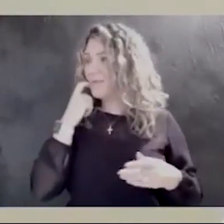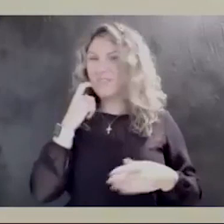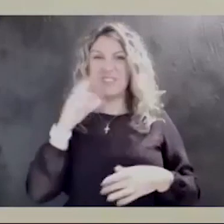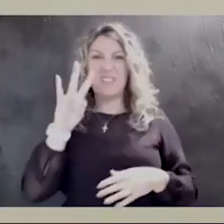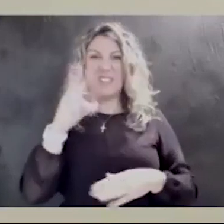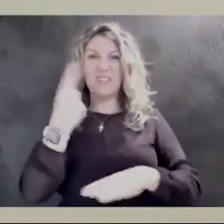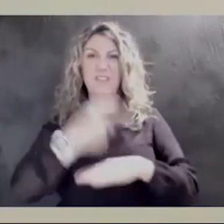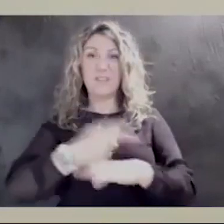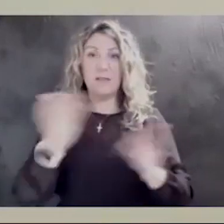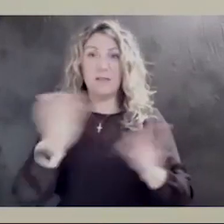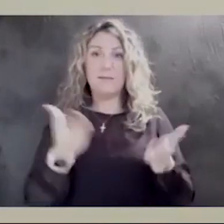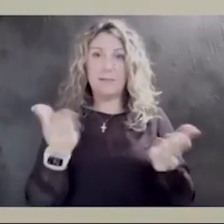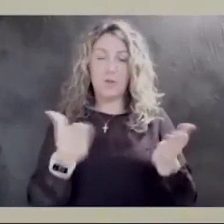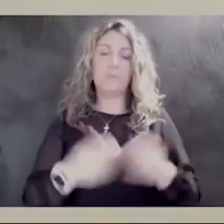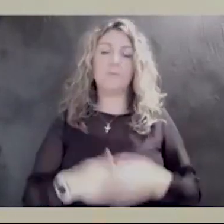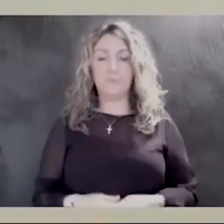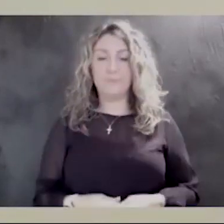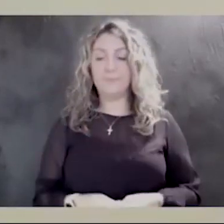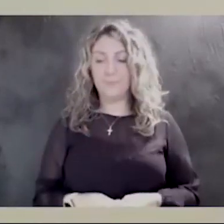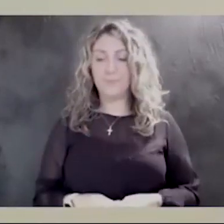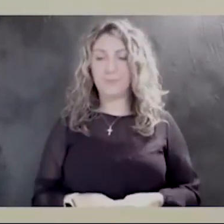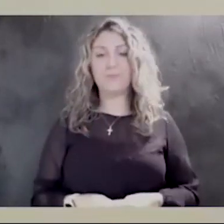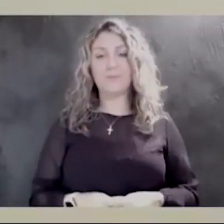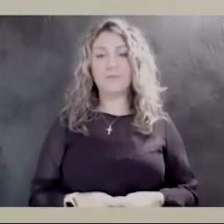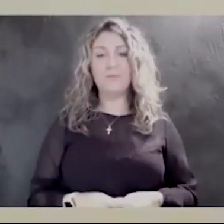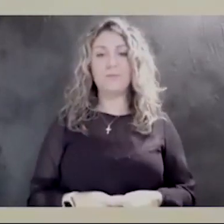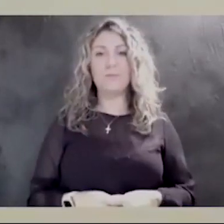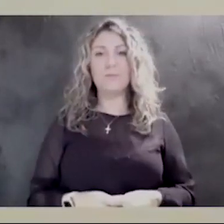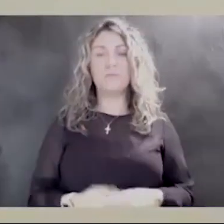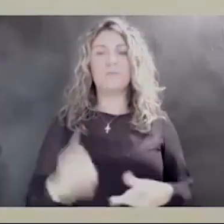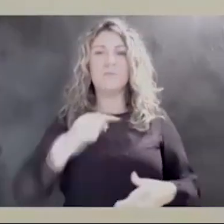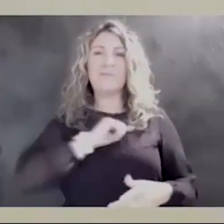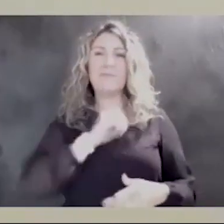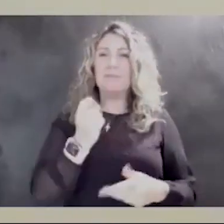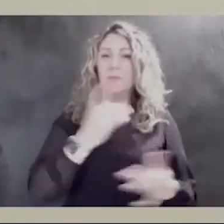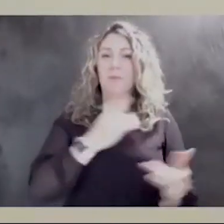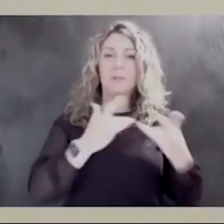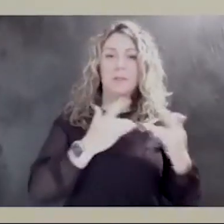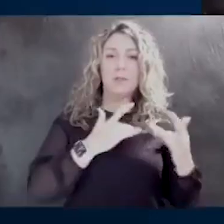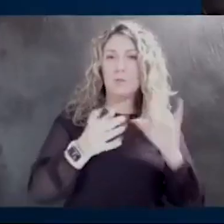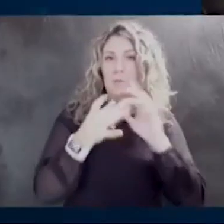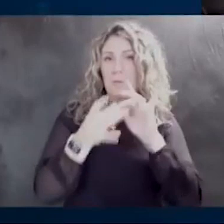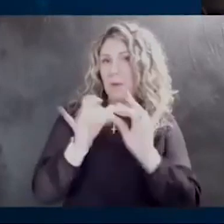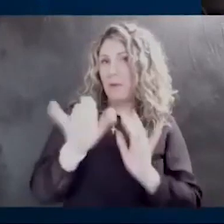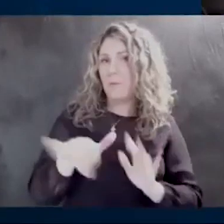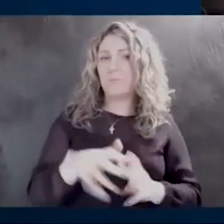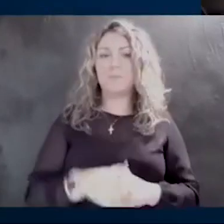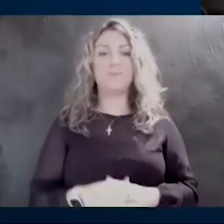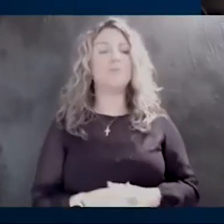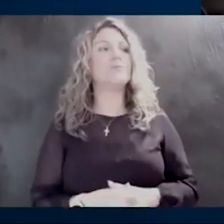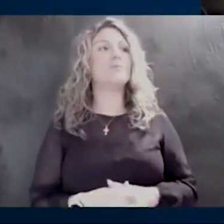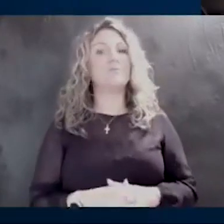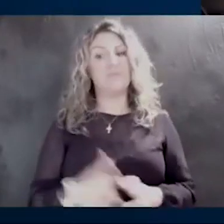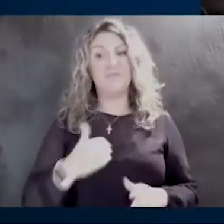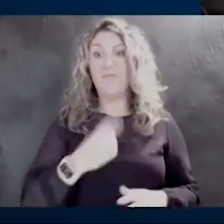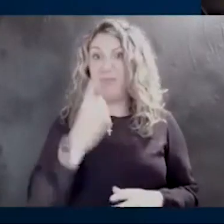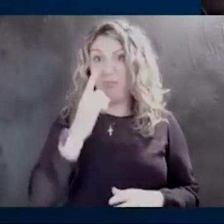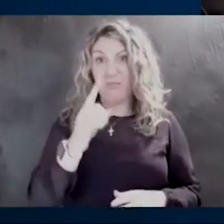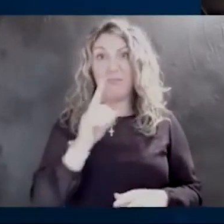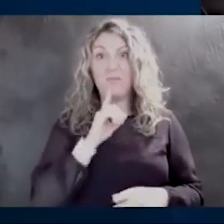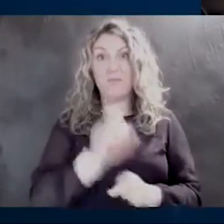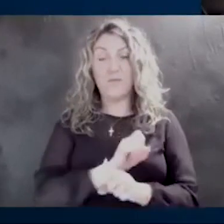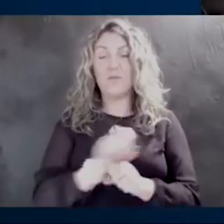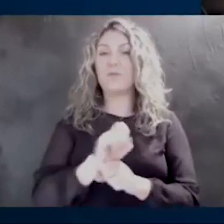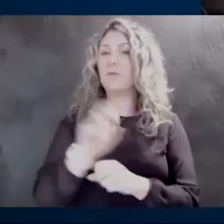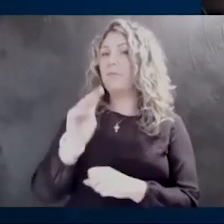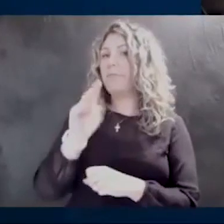days here, and we're a little concerned about that. I think that's for sure. Mark Steele, how about over